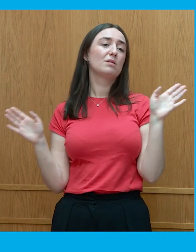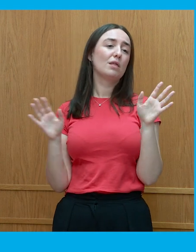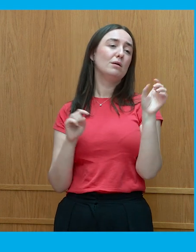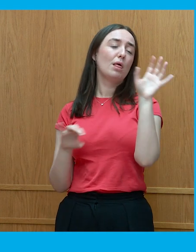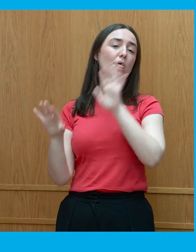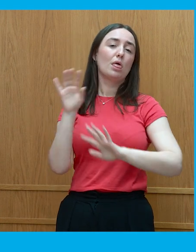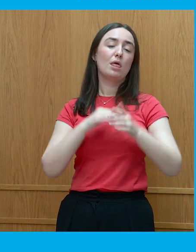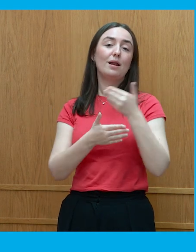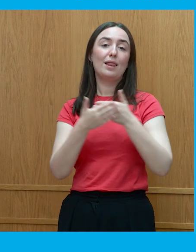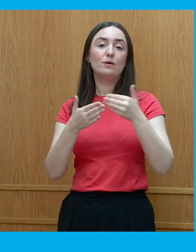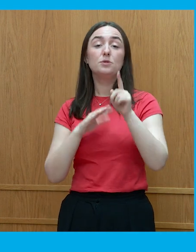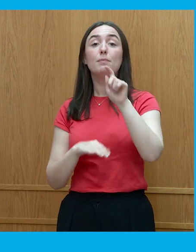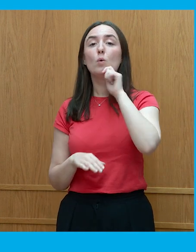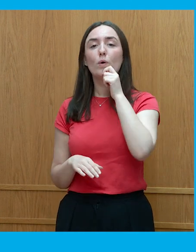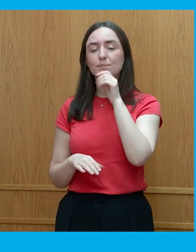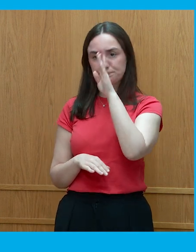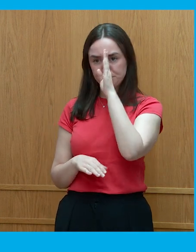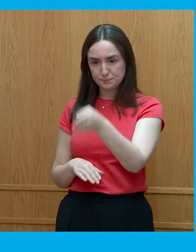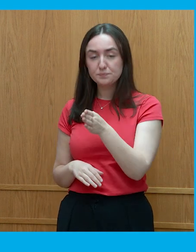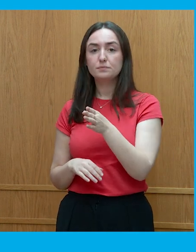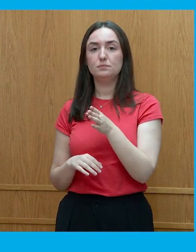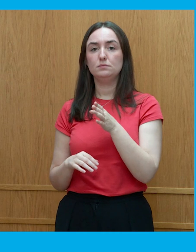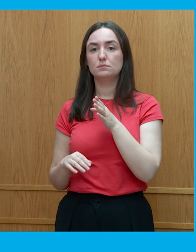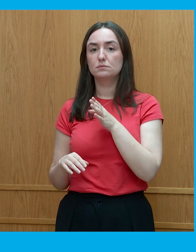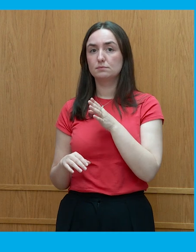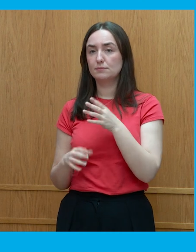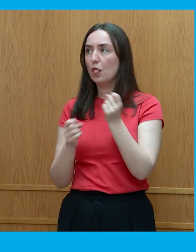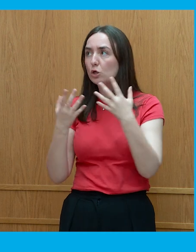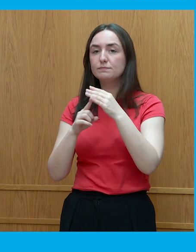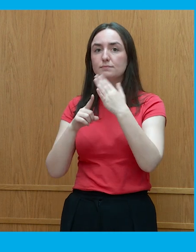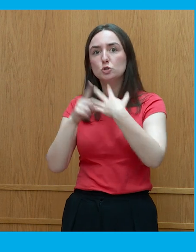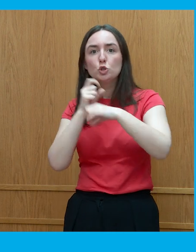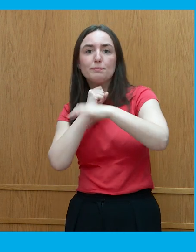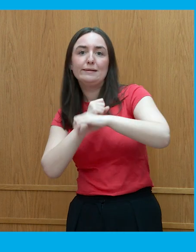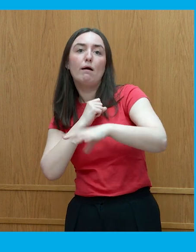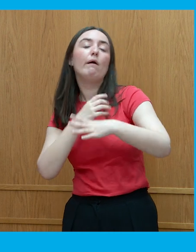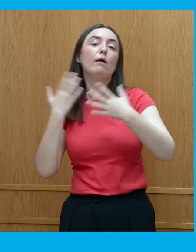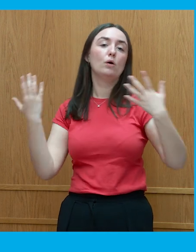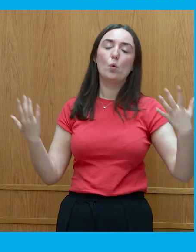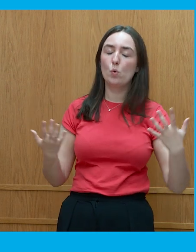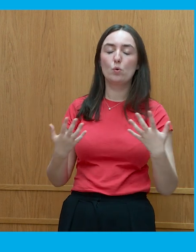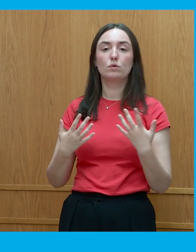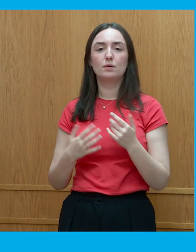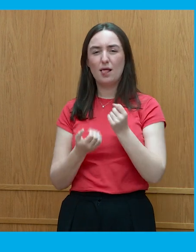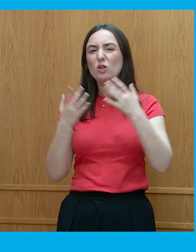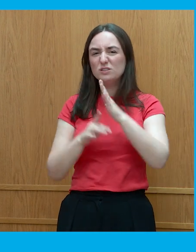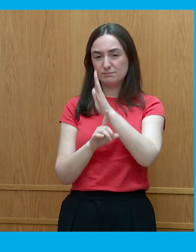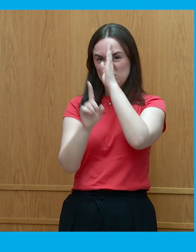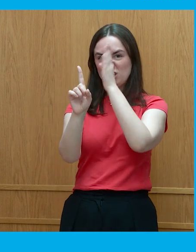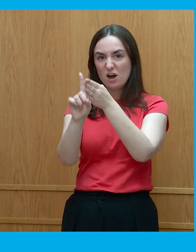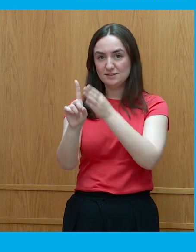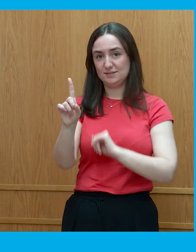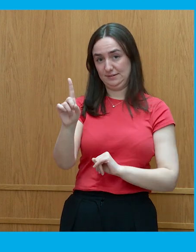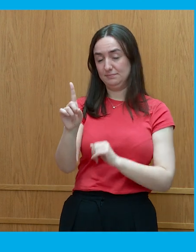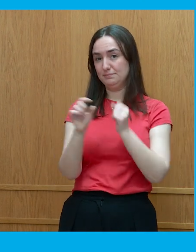don't think, but they're going to do a lot of direct mail, a lot of social media. Grassroots level or right. the organizing a lot of level, targeted yeah. media, right? And so